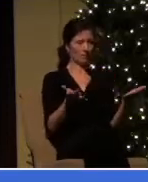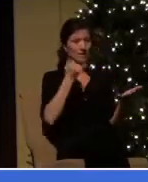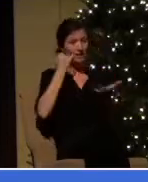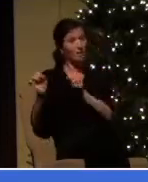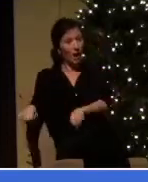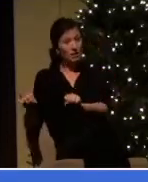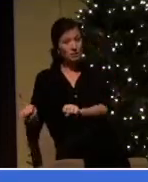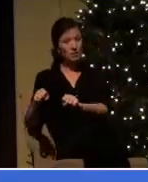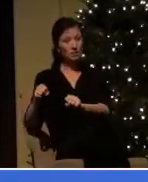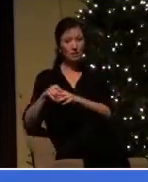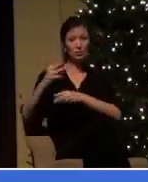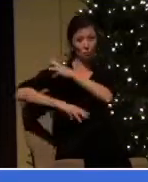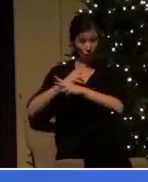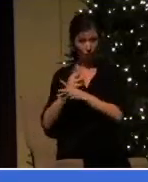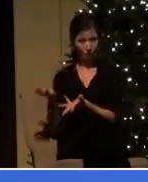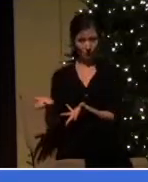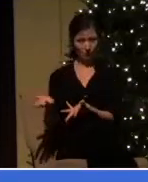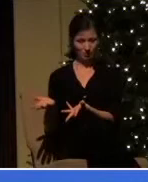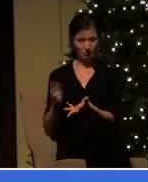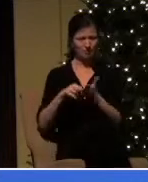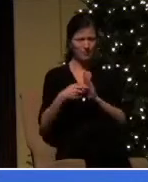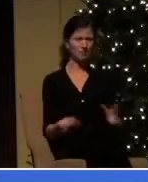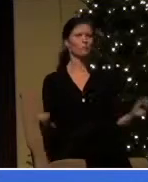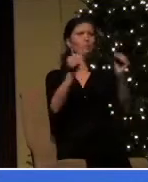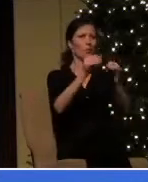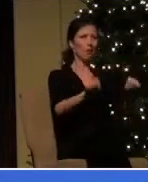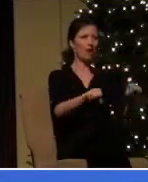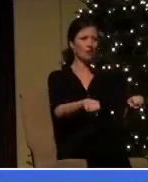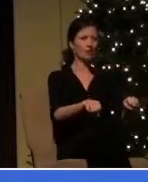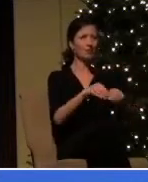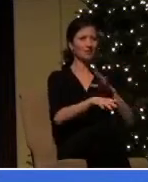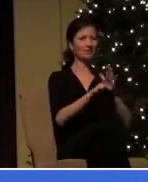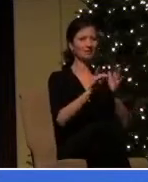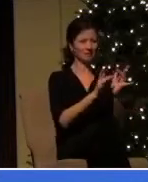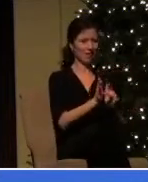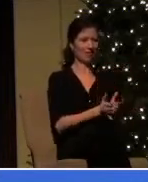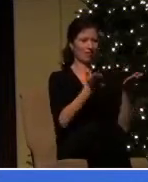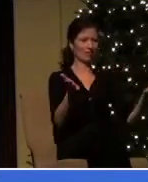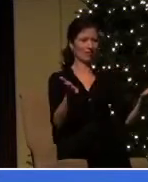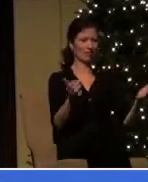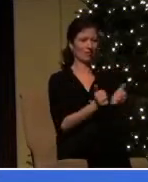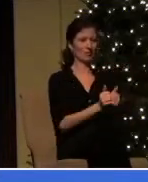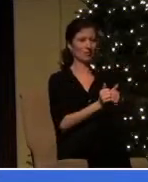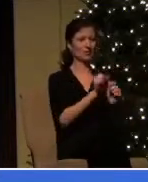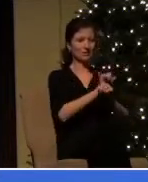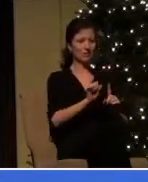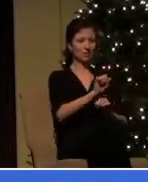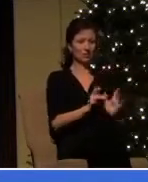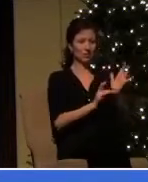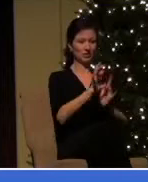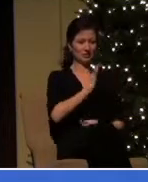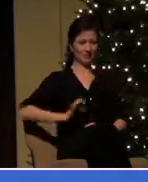world, it is that much more possible in the context of Jesus Christ, who in fact came